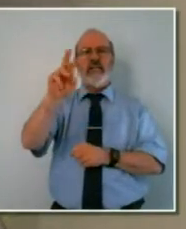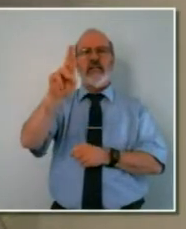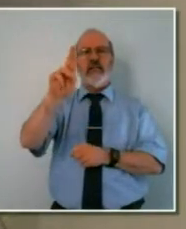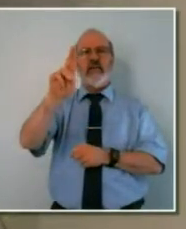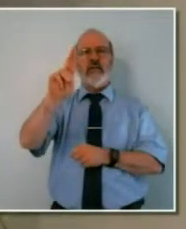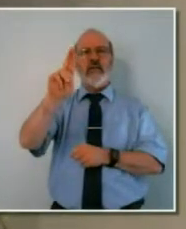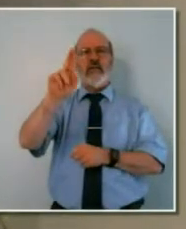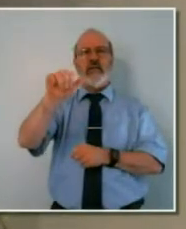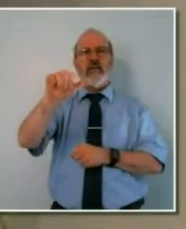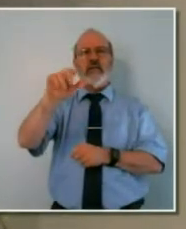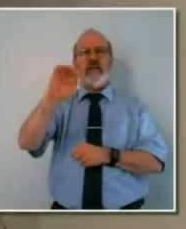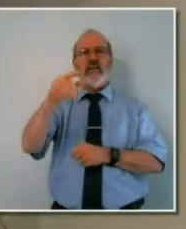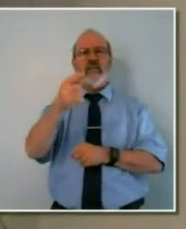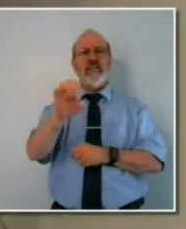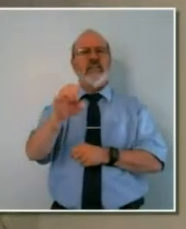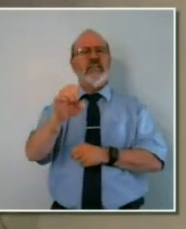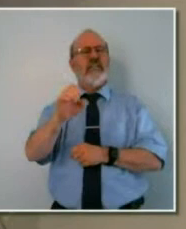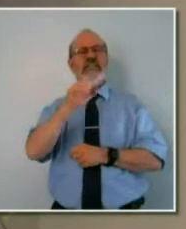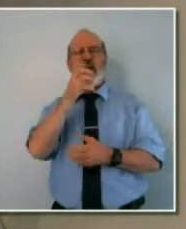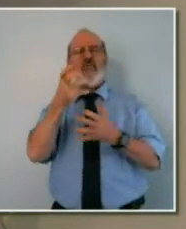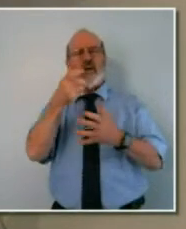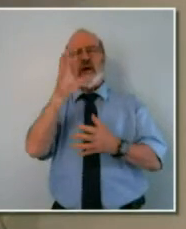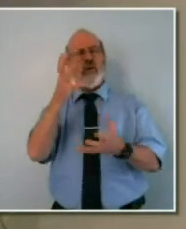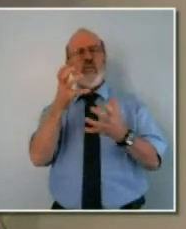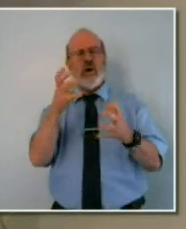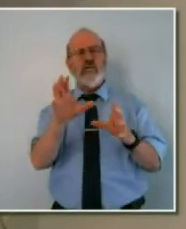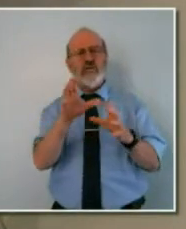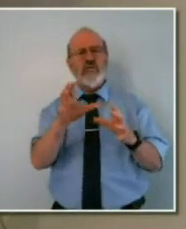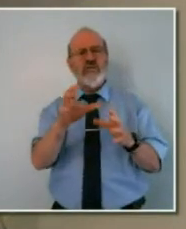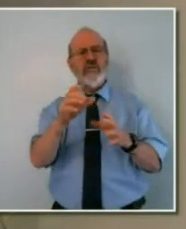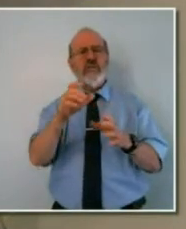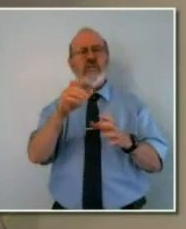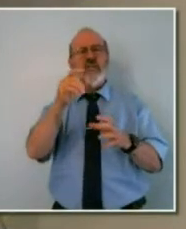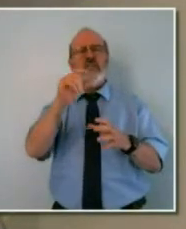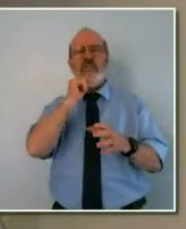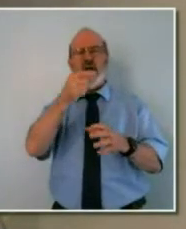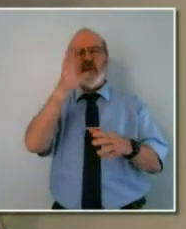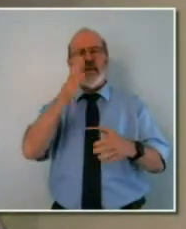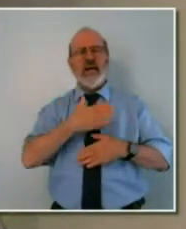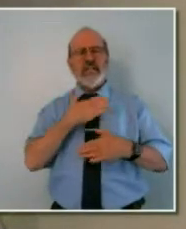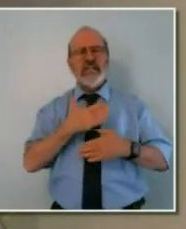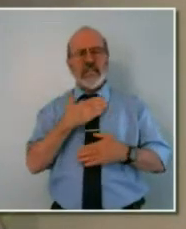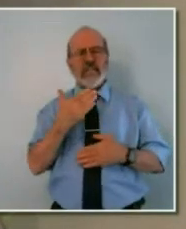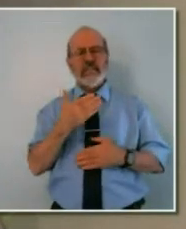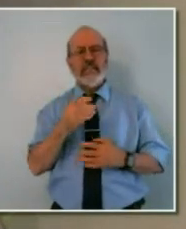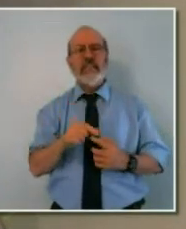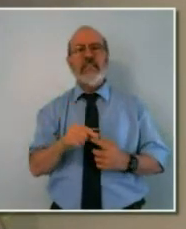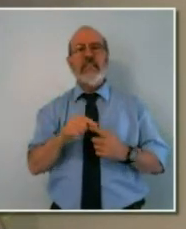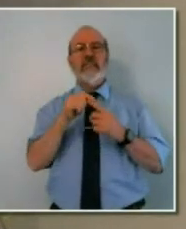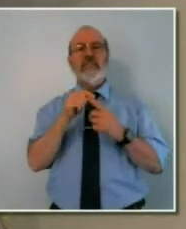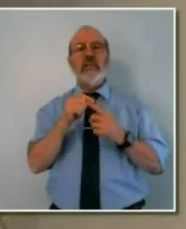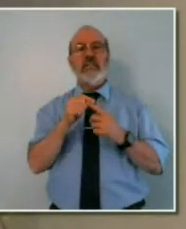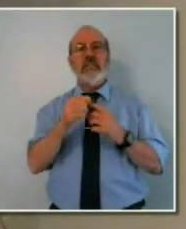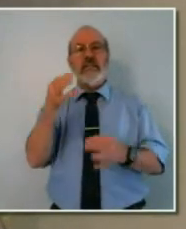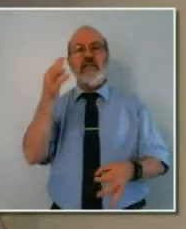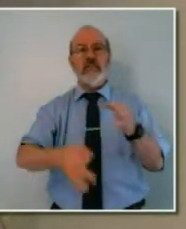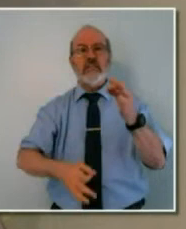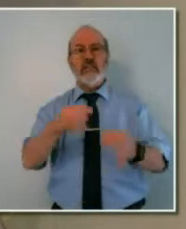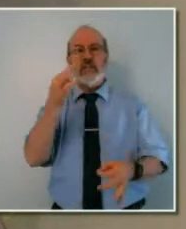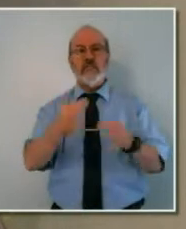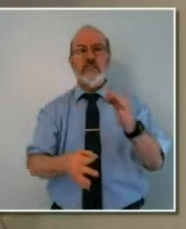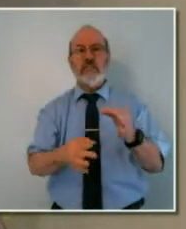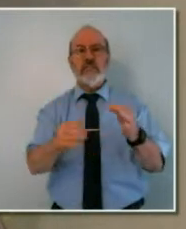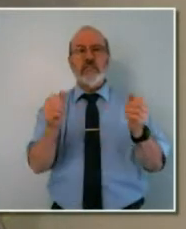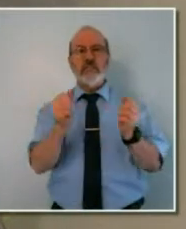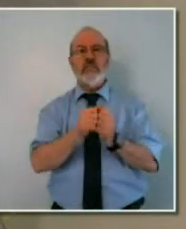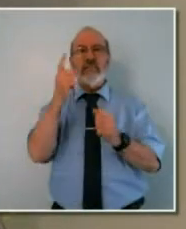do, or it's not what he's known for, it's not what he delights in, especially if the judgment has to do with his